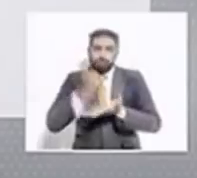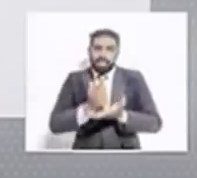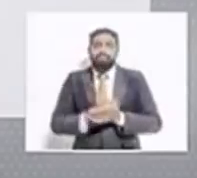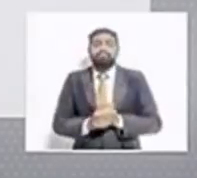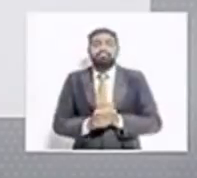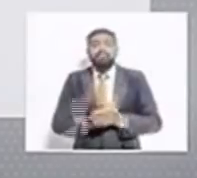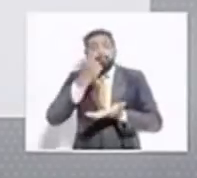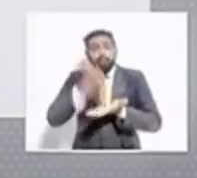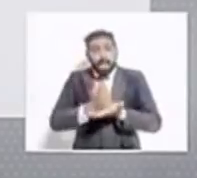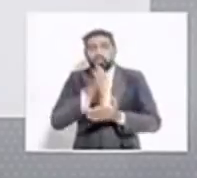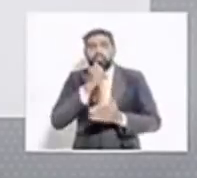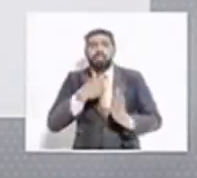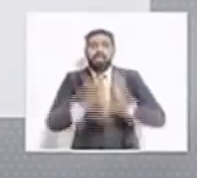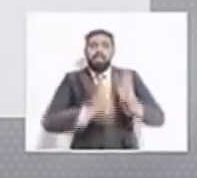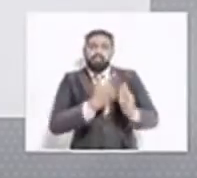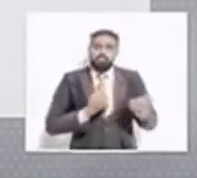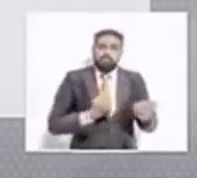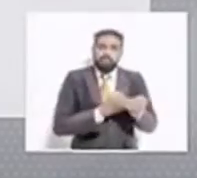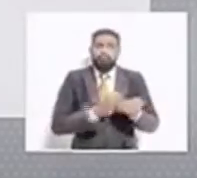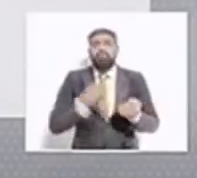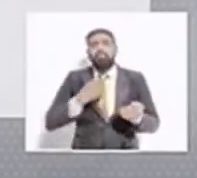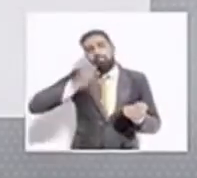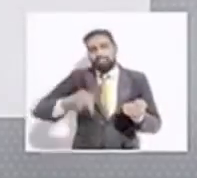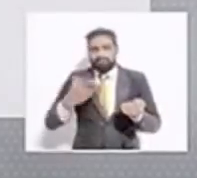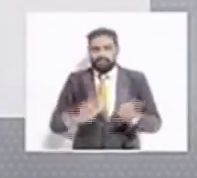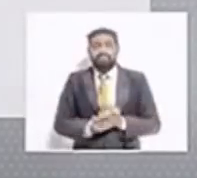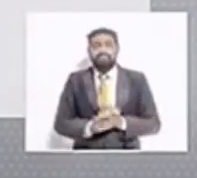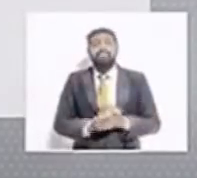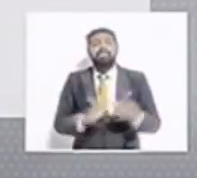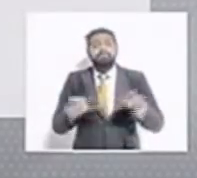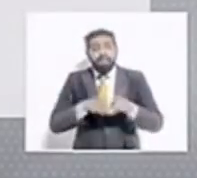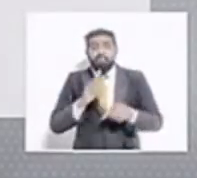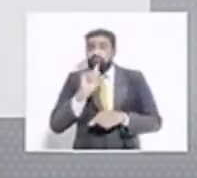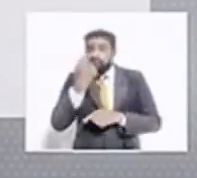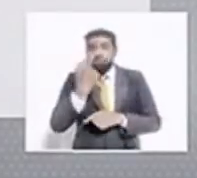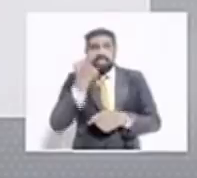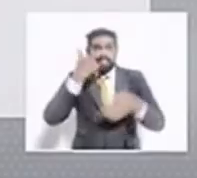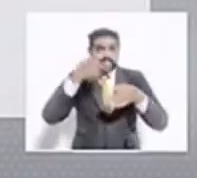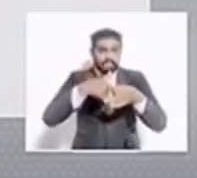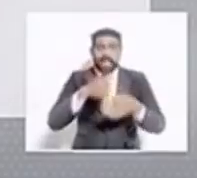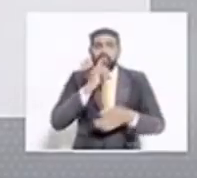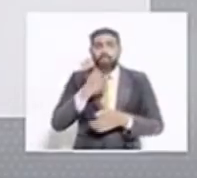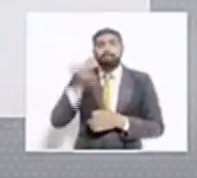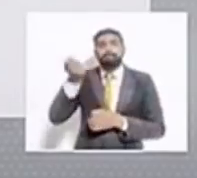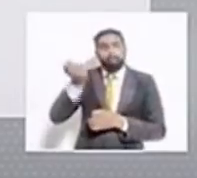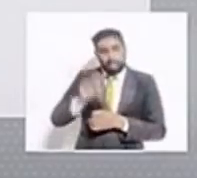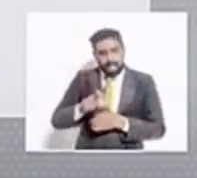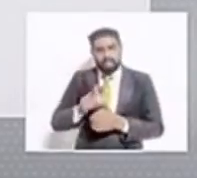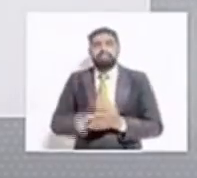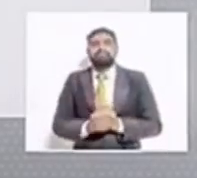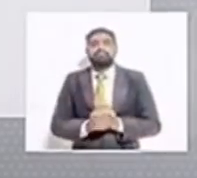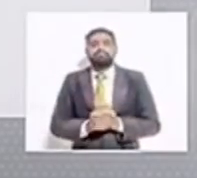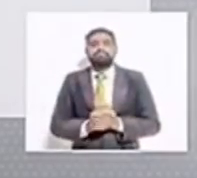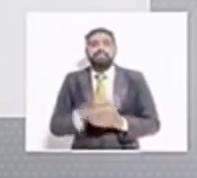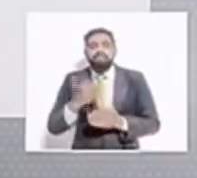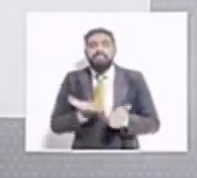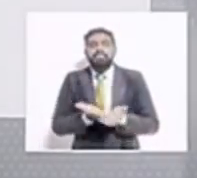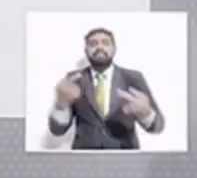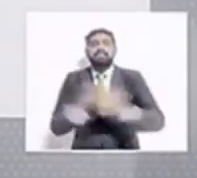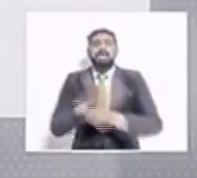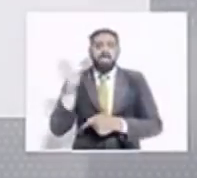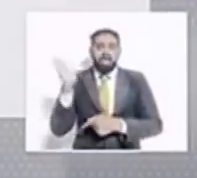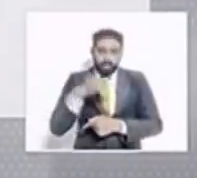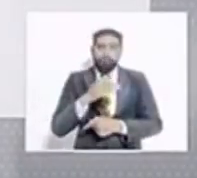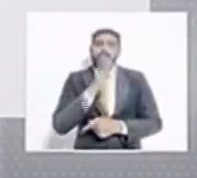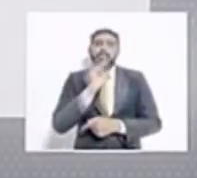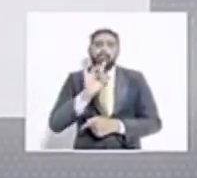yesterday. The first stock of fuel purchased under this credit line is due to be brought to the country by the 15th of this month. According to the